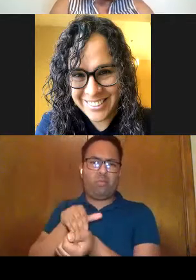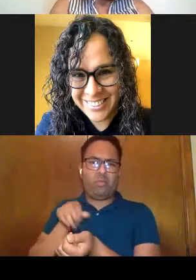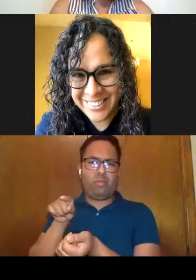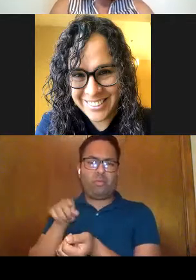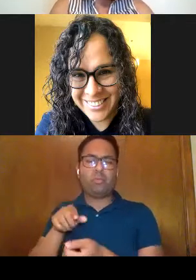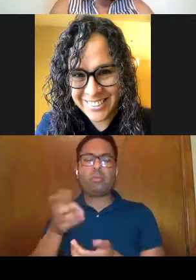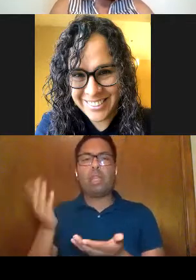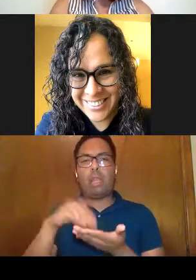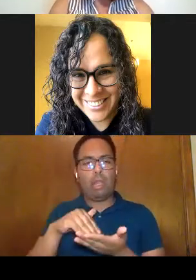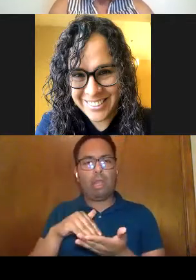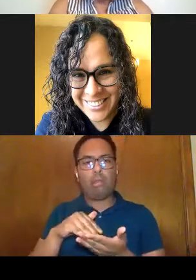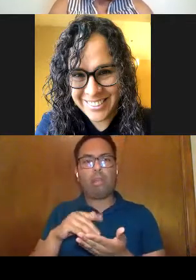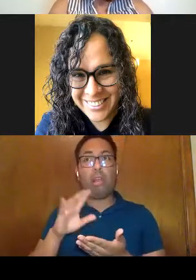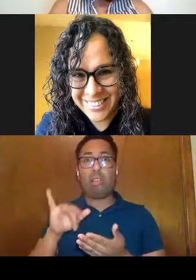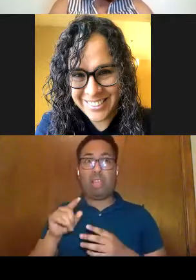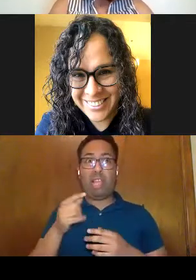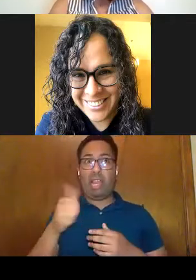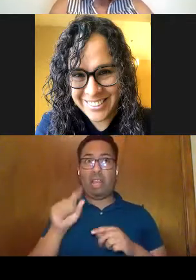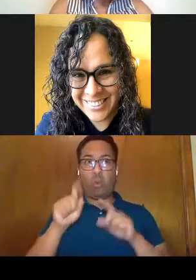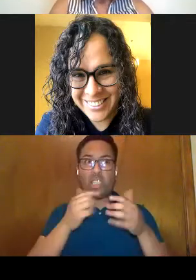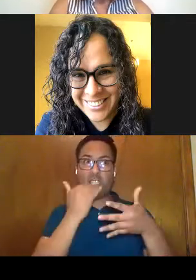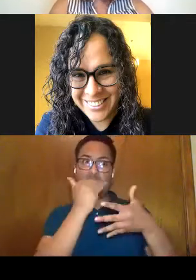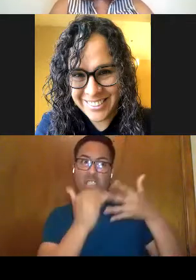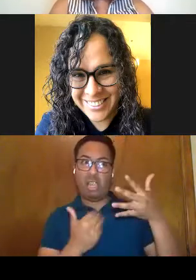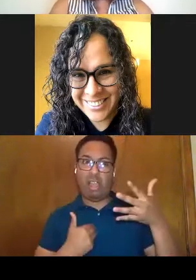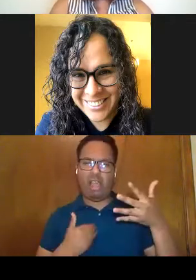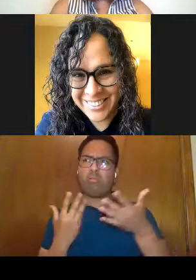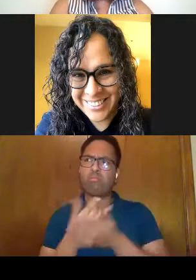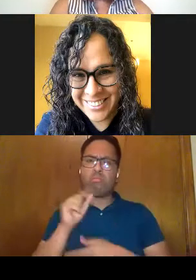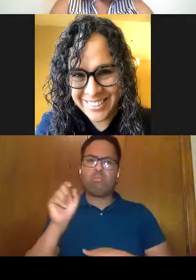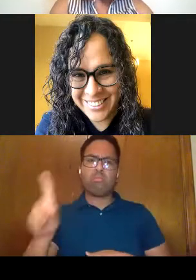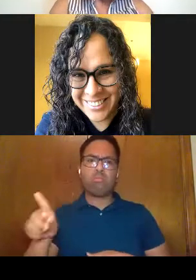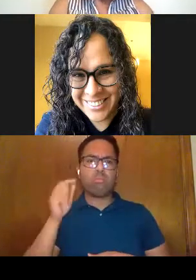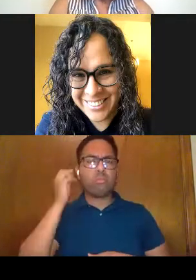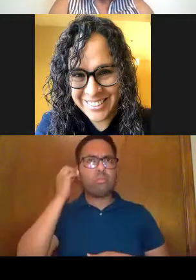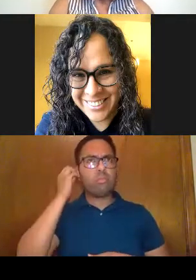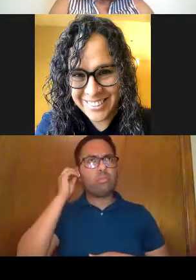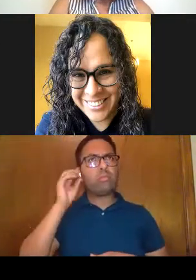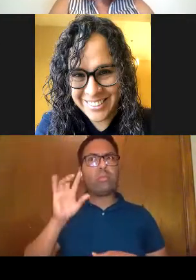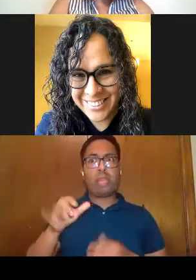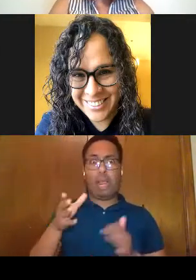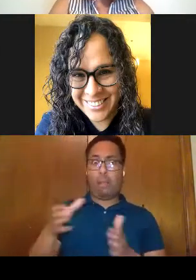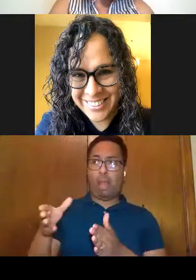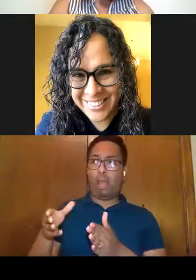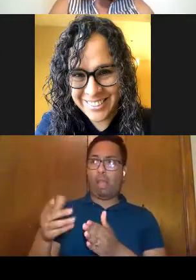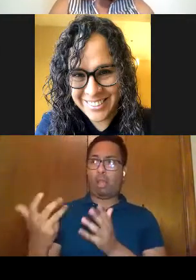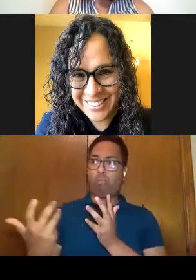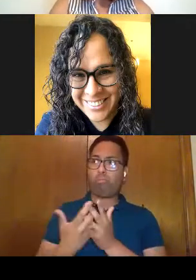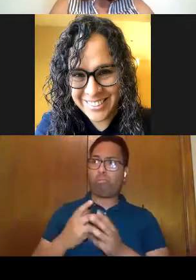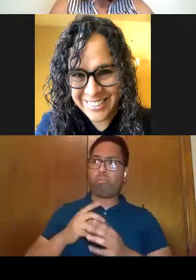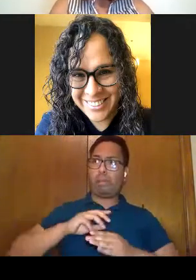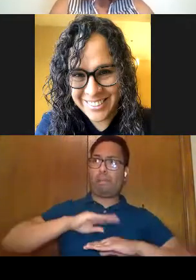Again, ask those questions. Does the plan meet the needs of your family? You're able to schedule any